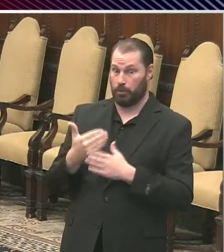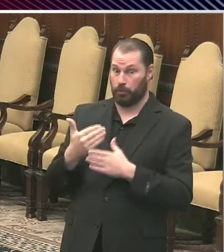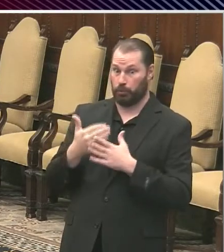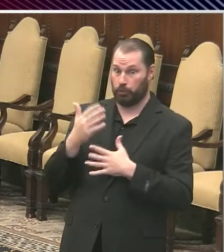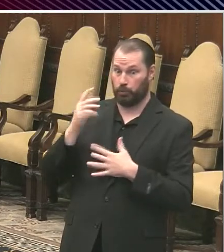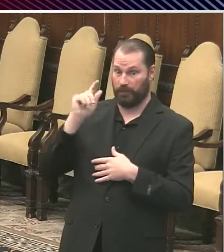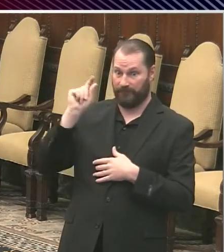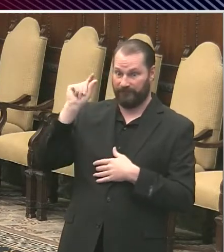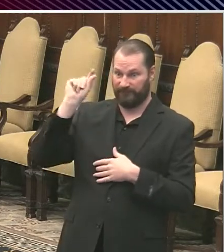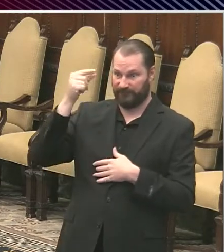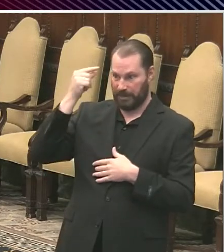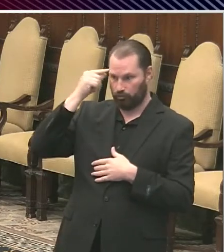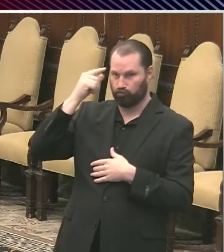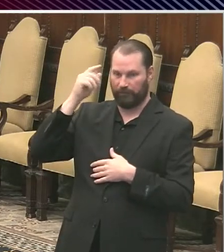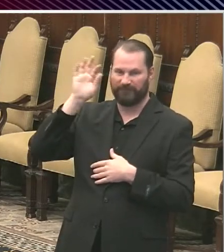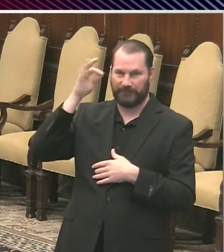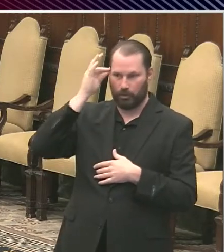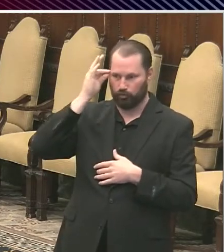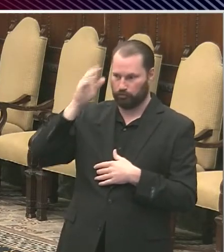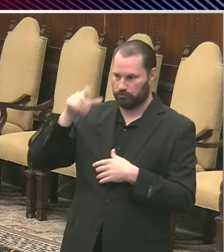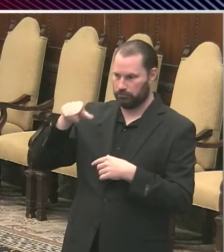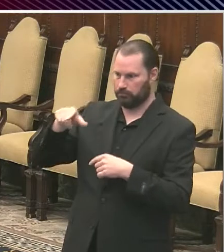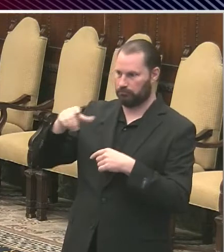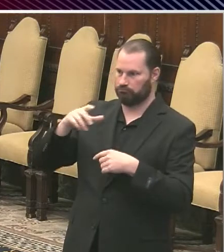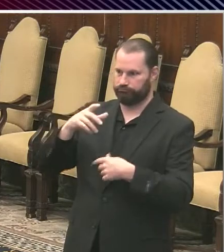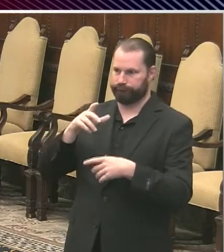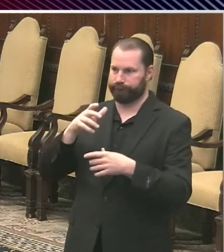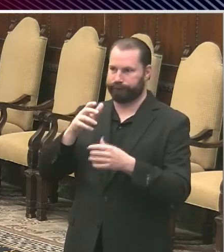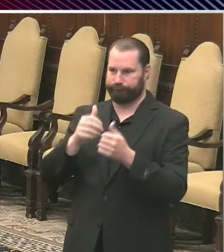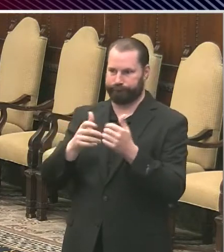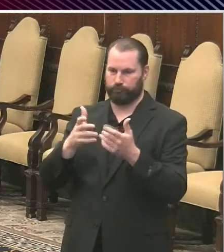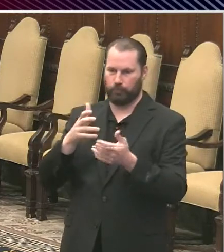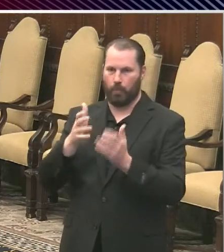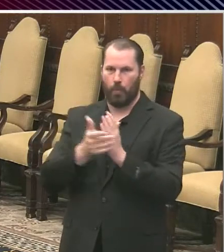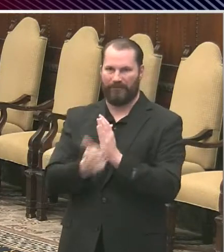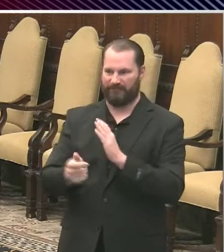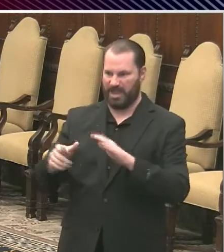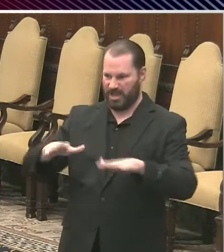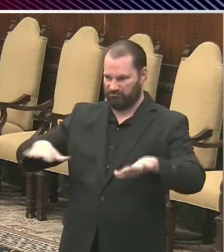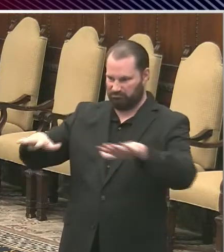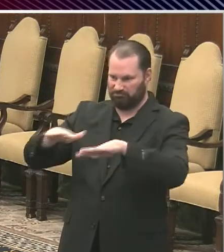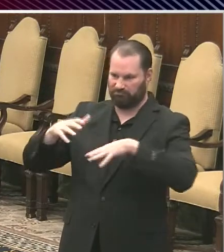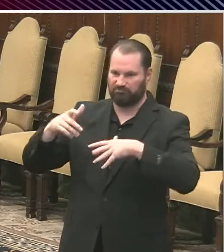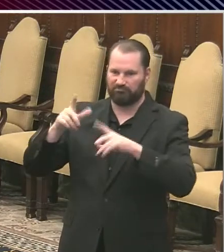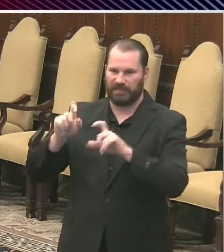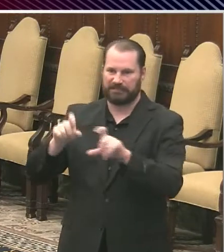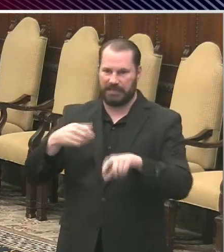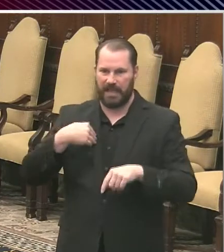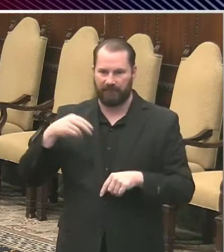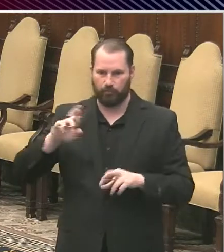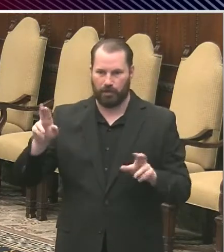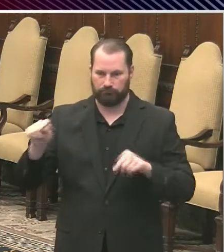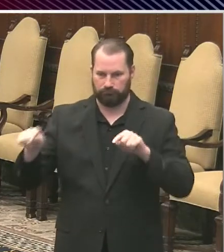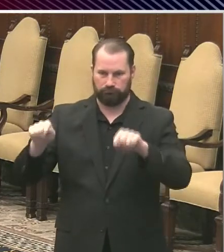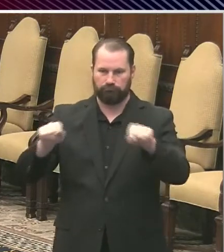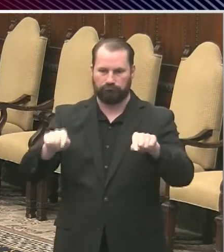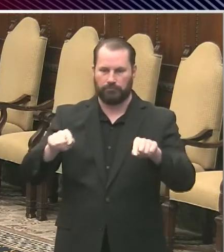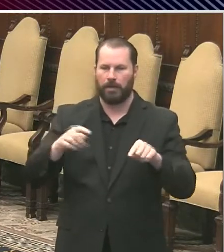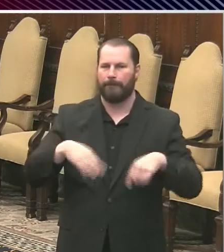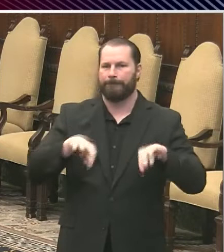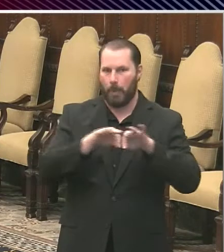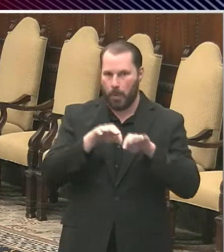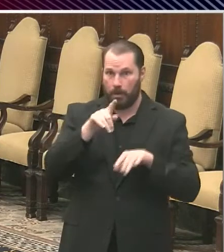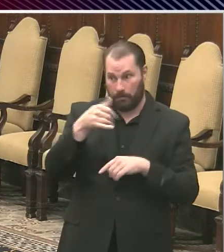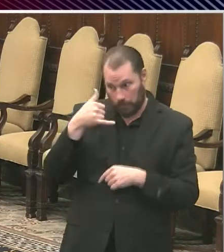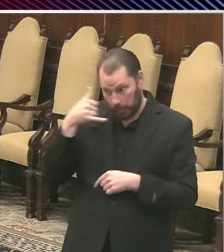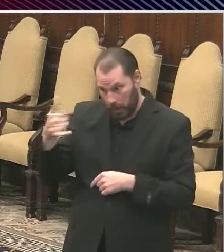today, with phone numbers to call for scheduling. And they are asking that people call ahead so that they know that they're coming, so that the facility can use the